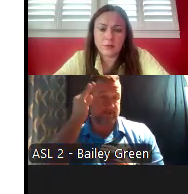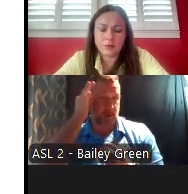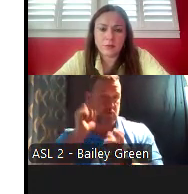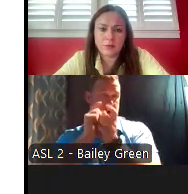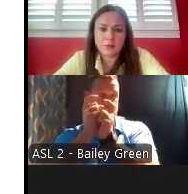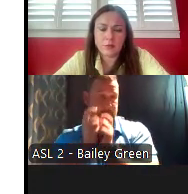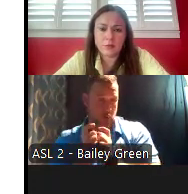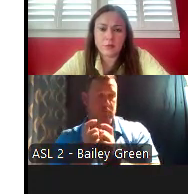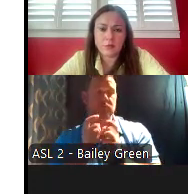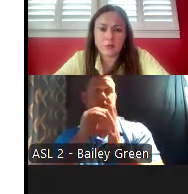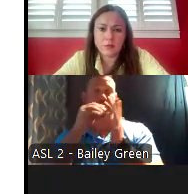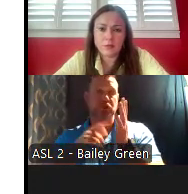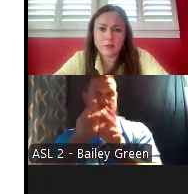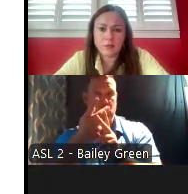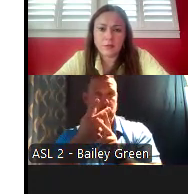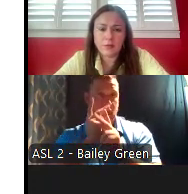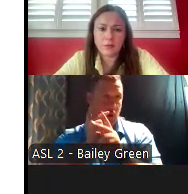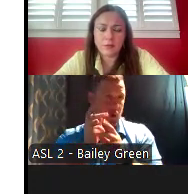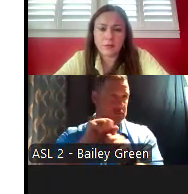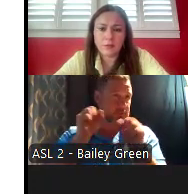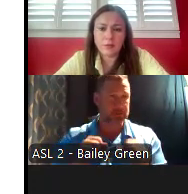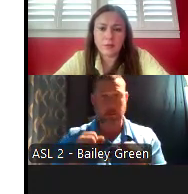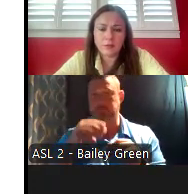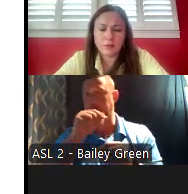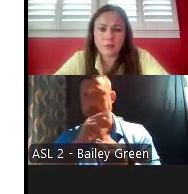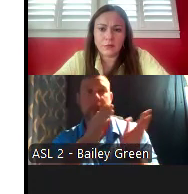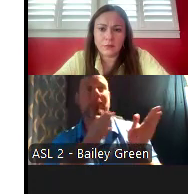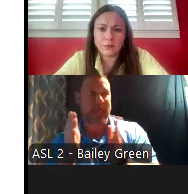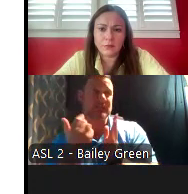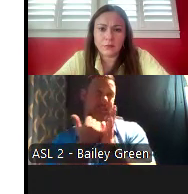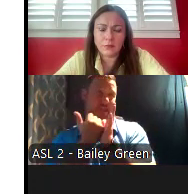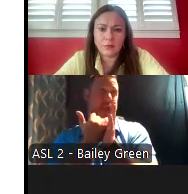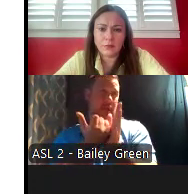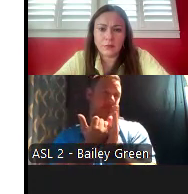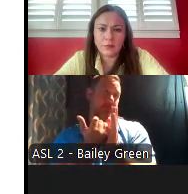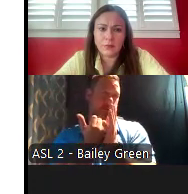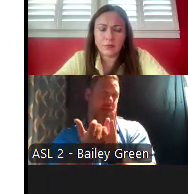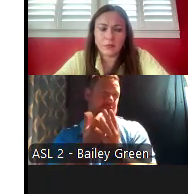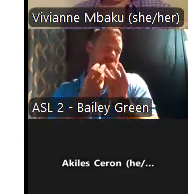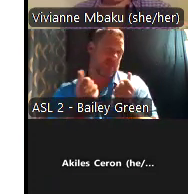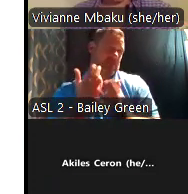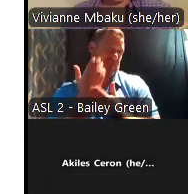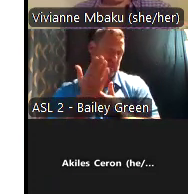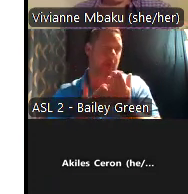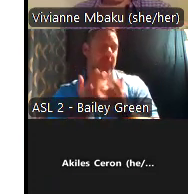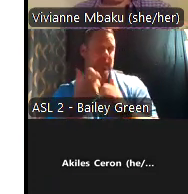of the student loan system and new payment plans have helped alleviate some of these issues,